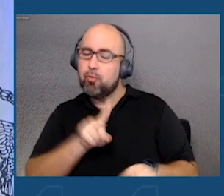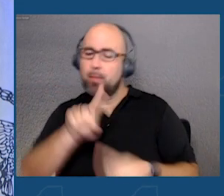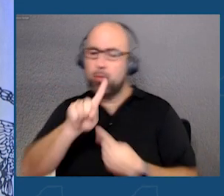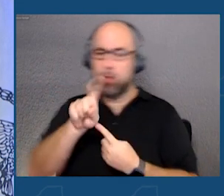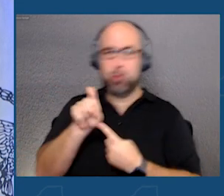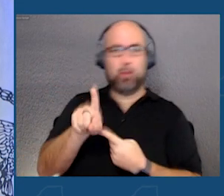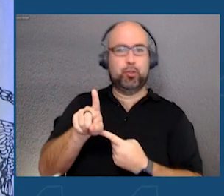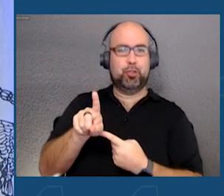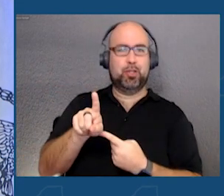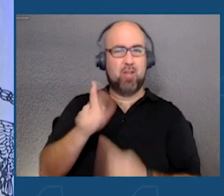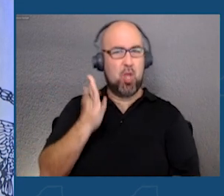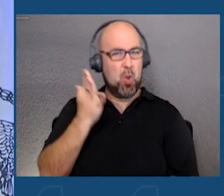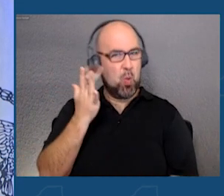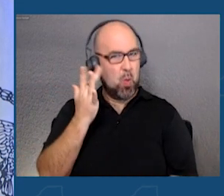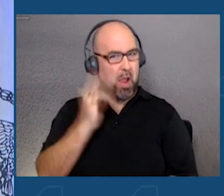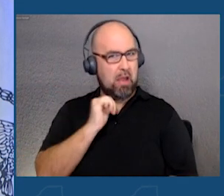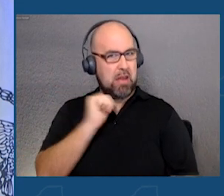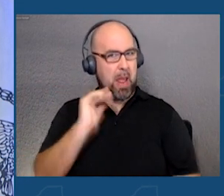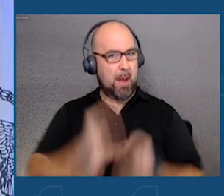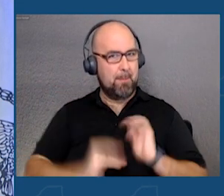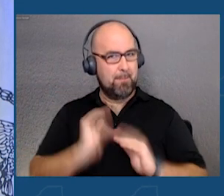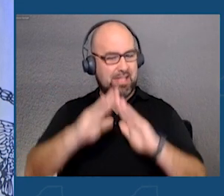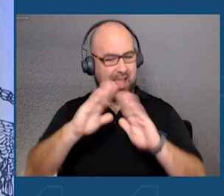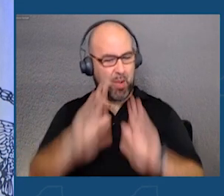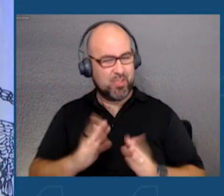why didn't we build housing? Why?